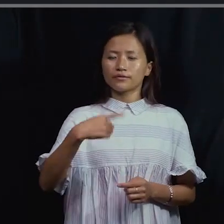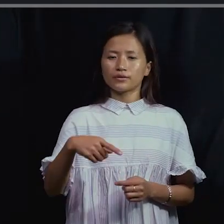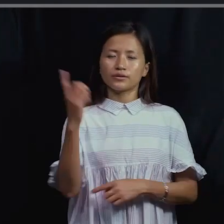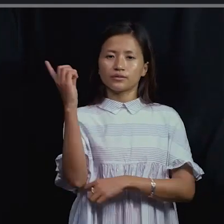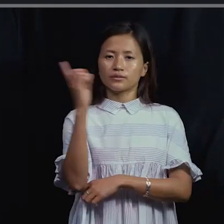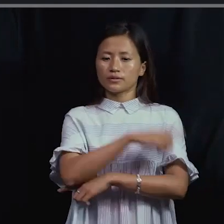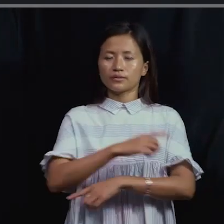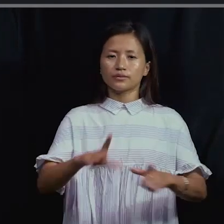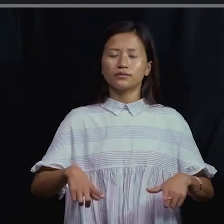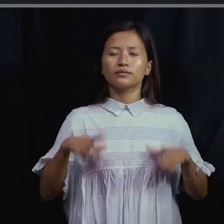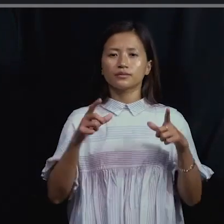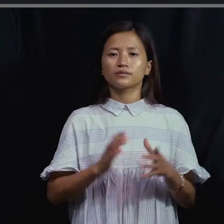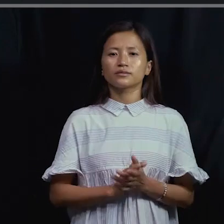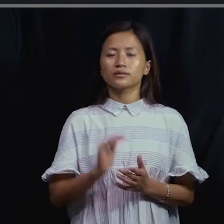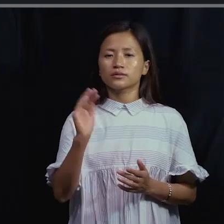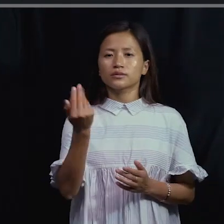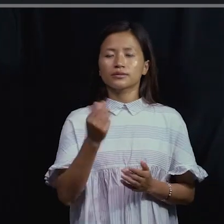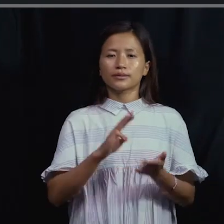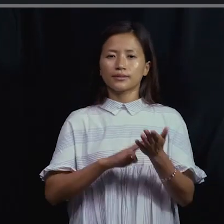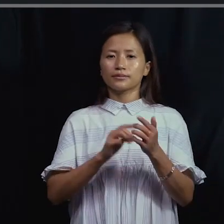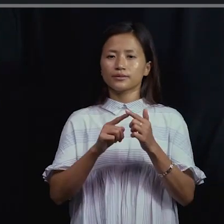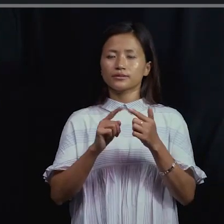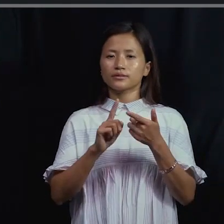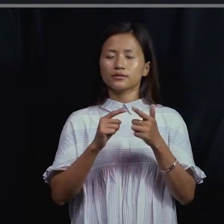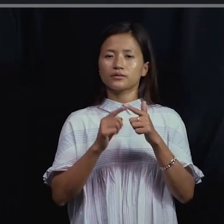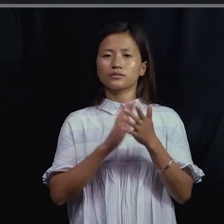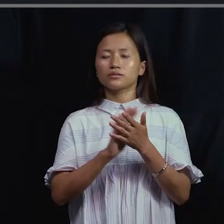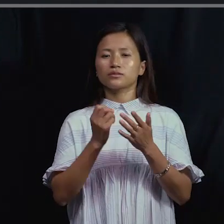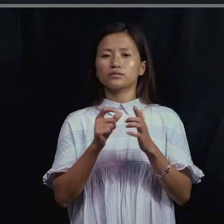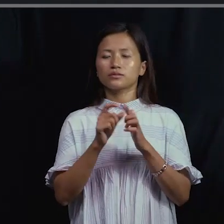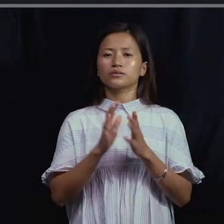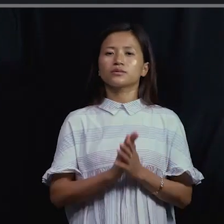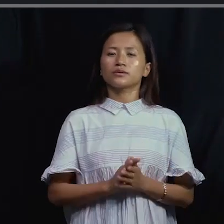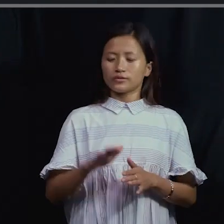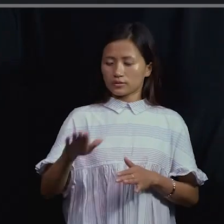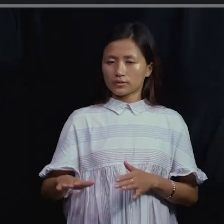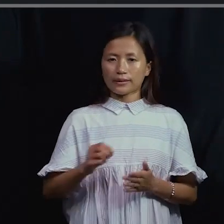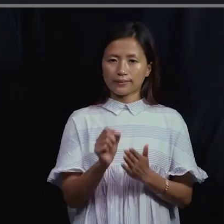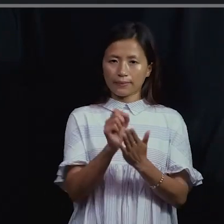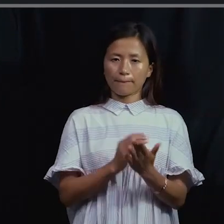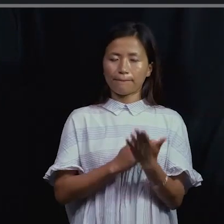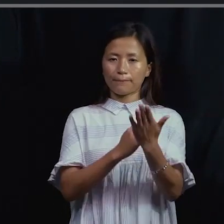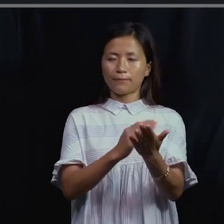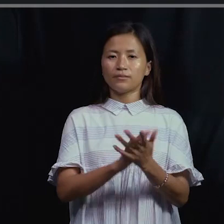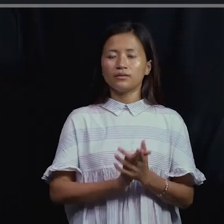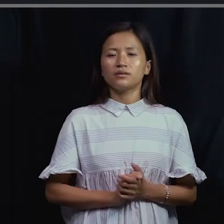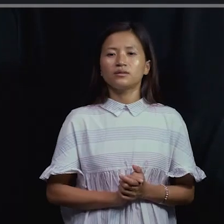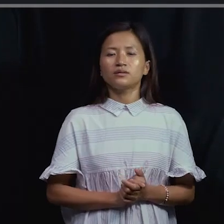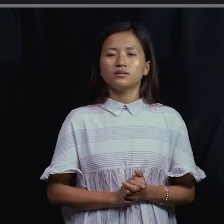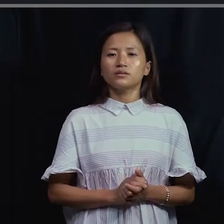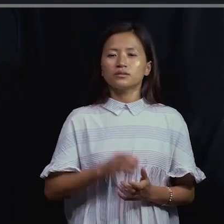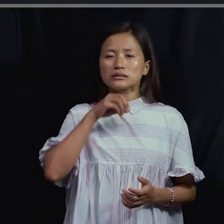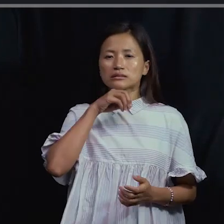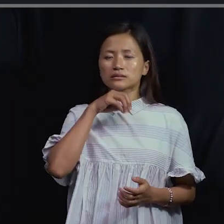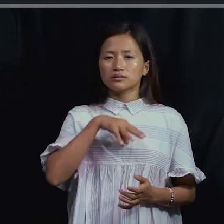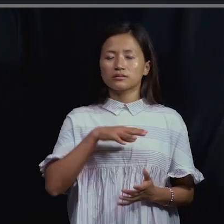is, those are some of the methods that can be applied in the childhood stage. Okay, now let us come into the adolescent